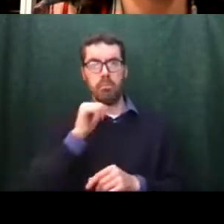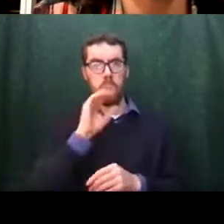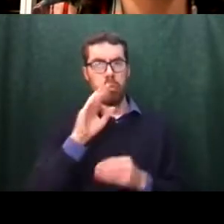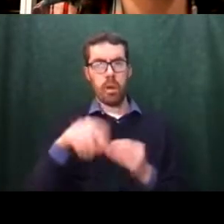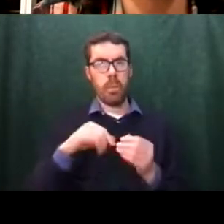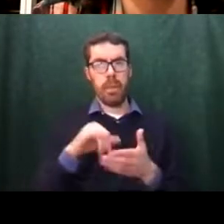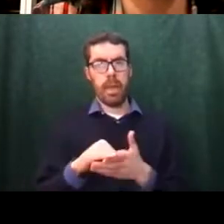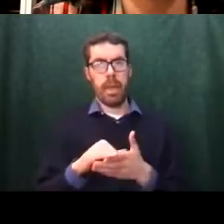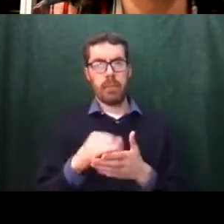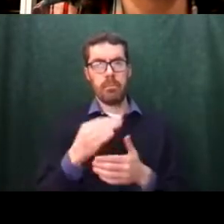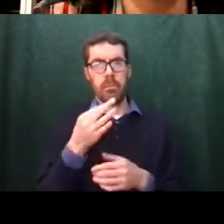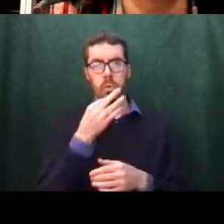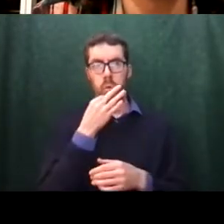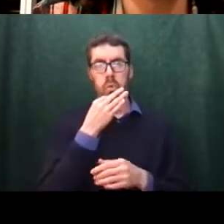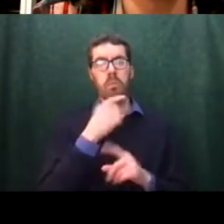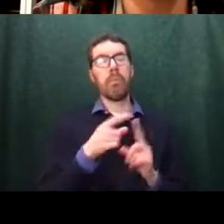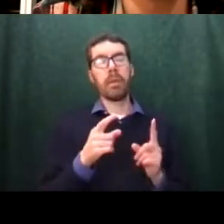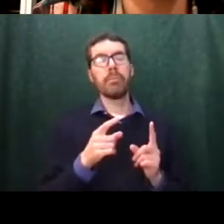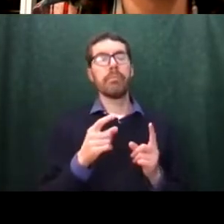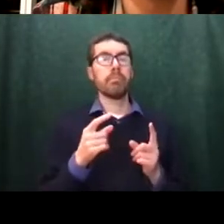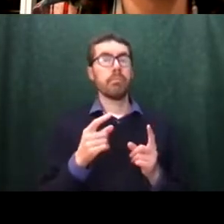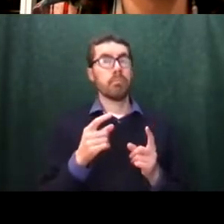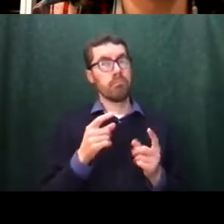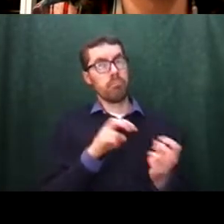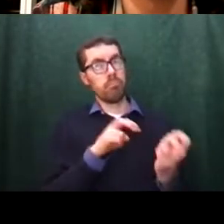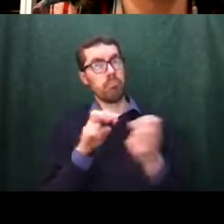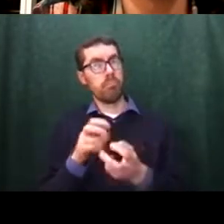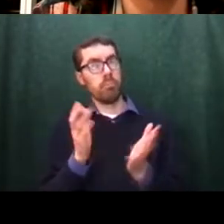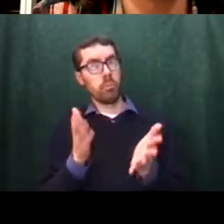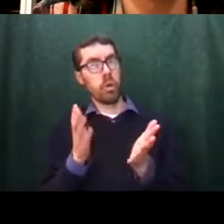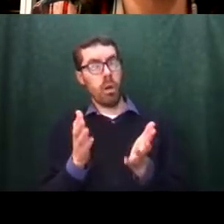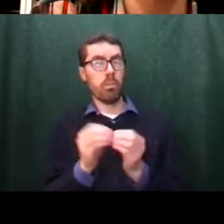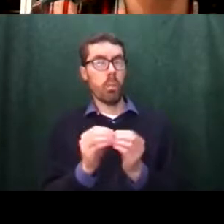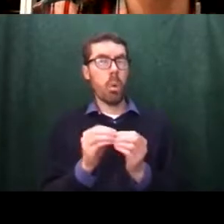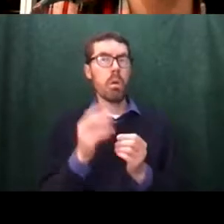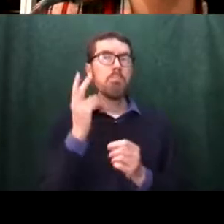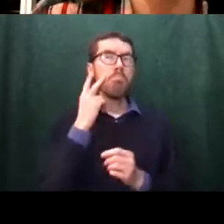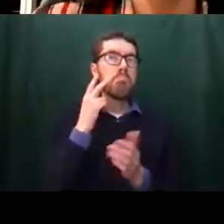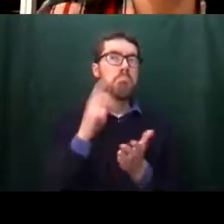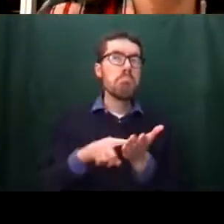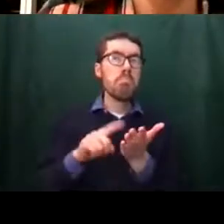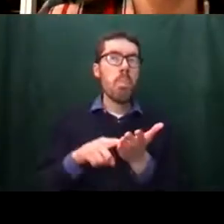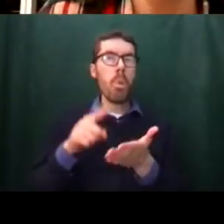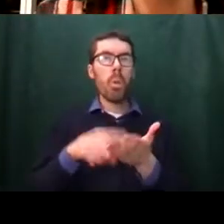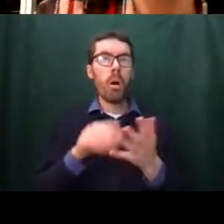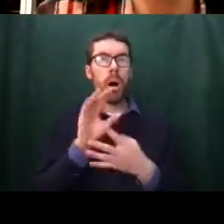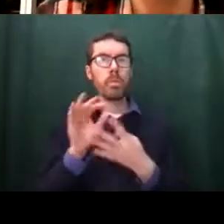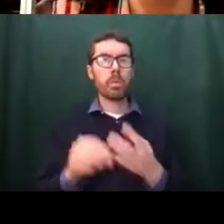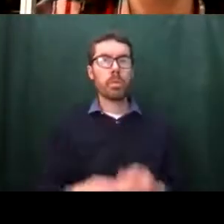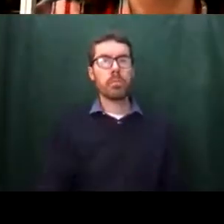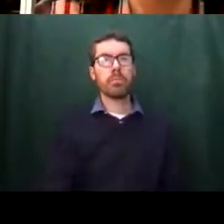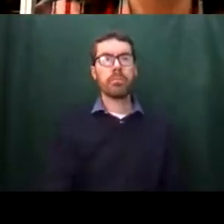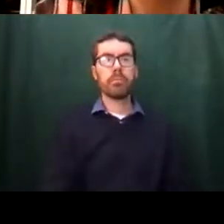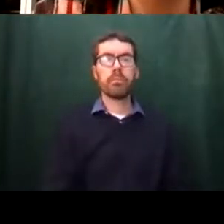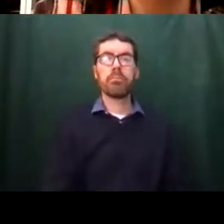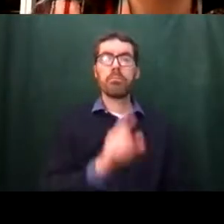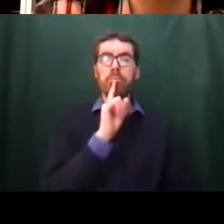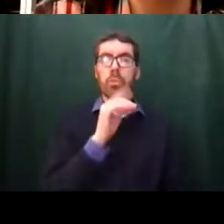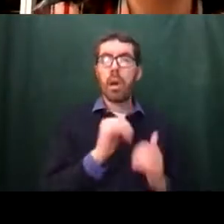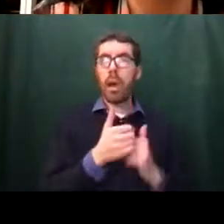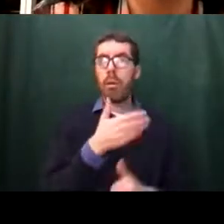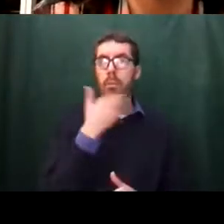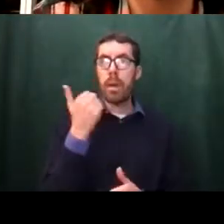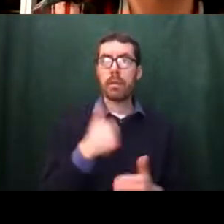soon, but we can talk offline and see what our options are. Sure. What's the best way to reach out to